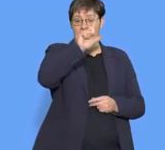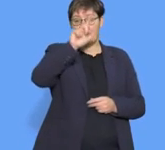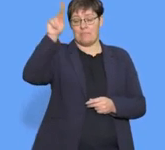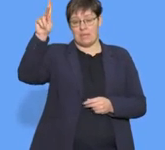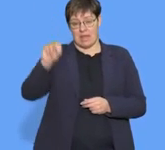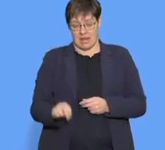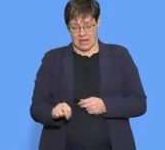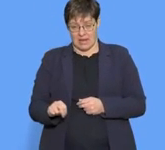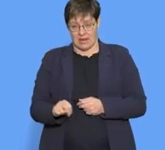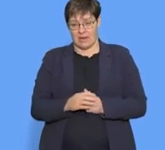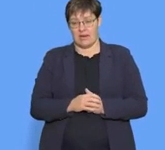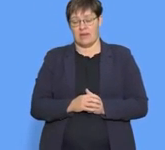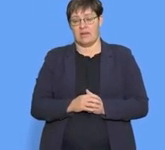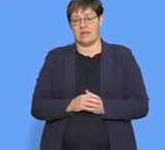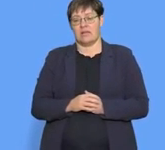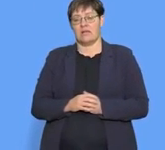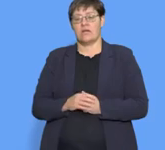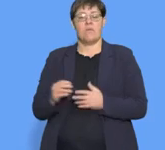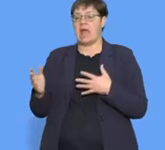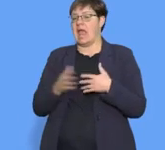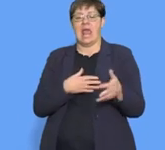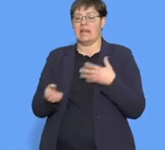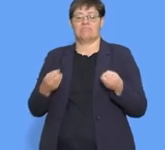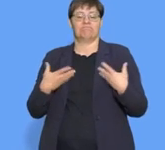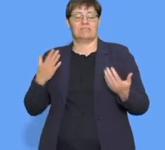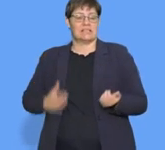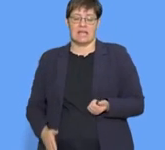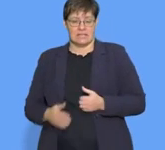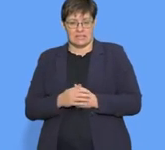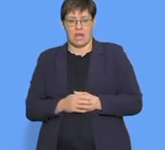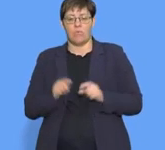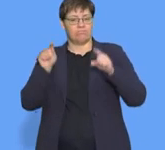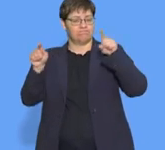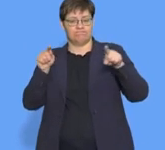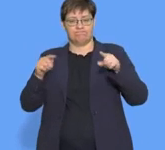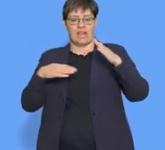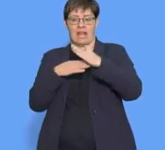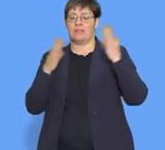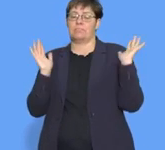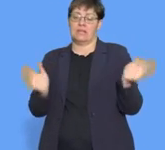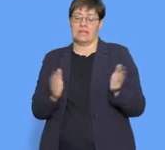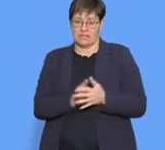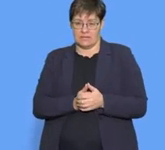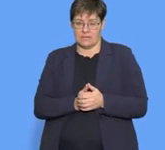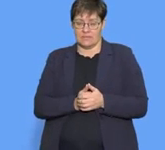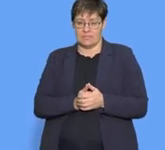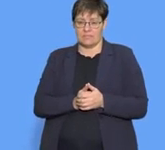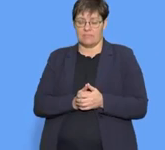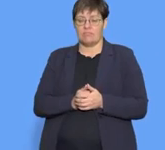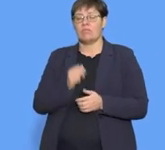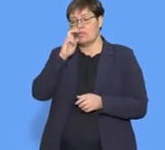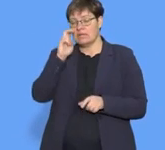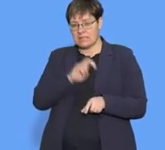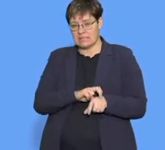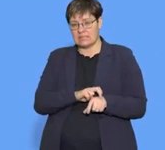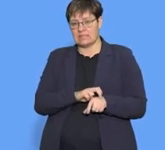here, LPN, we're not given any sides. We're only given these 2 angles.